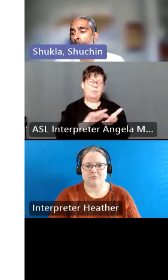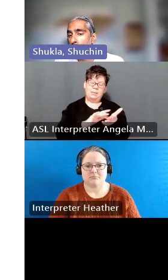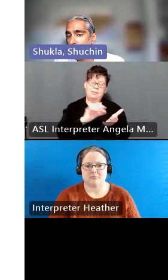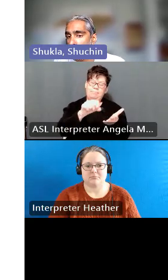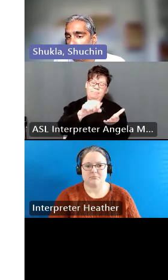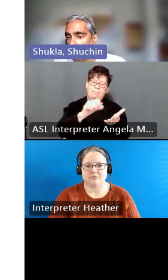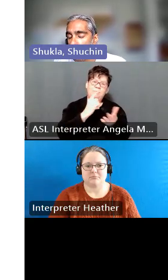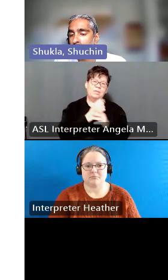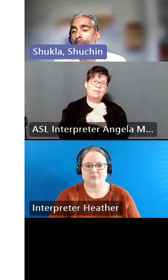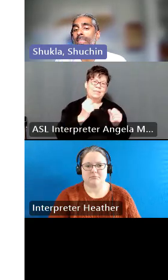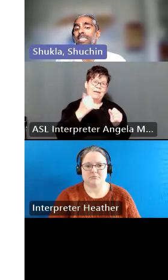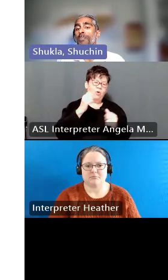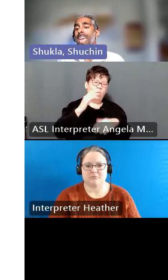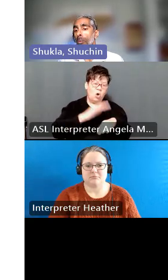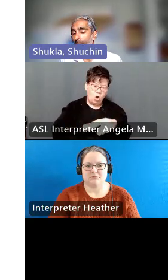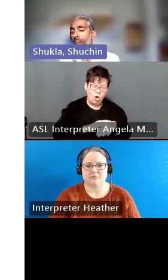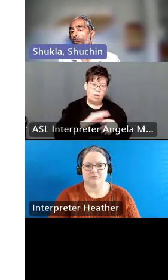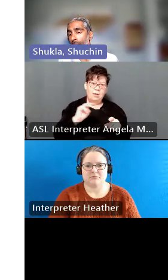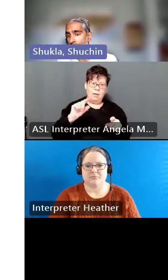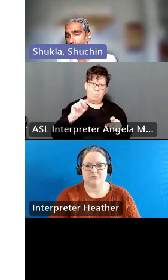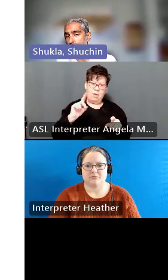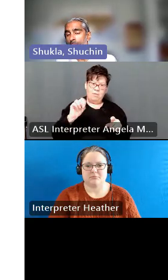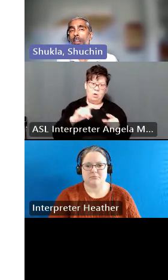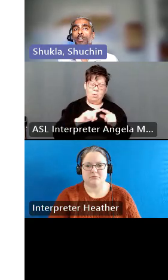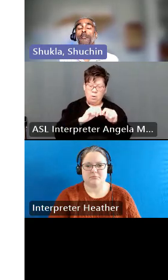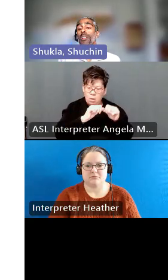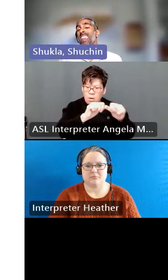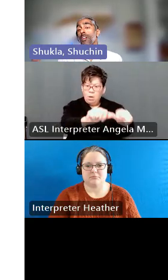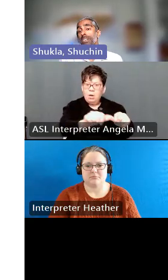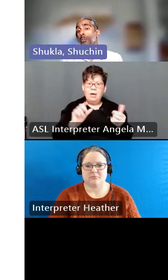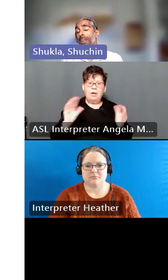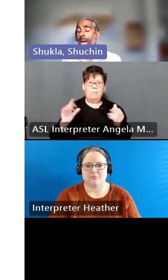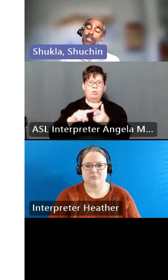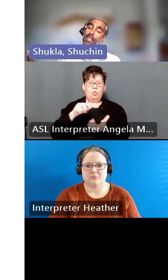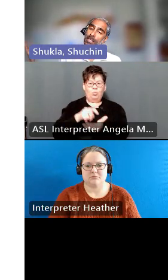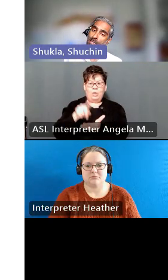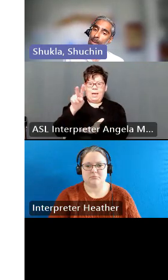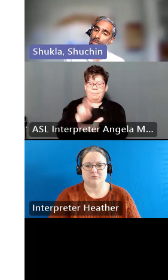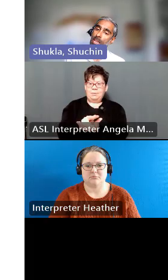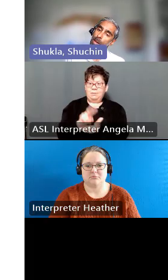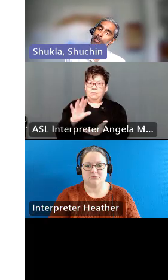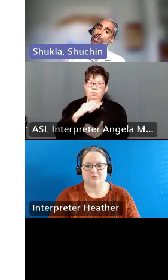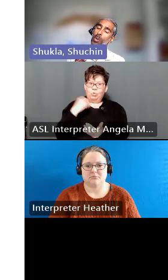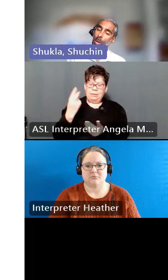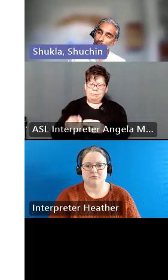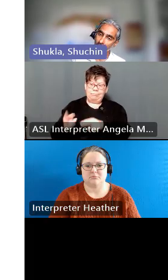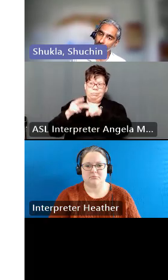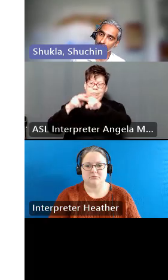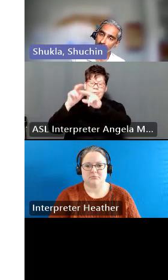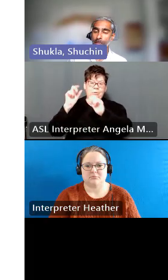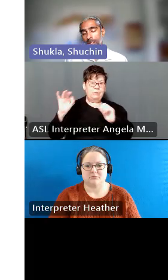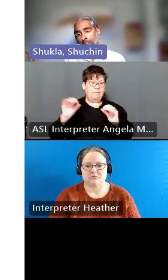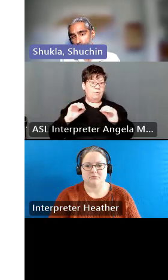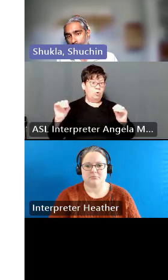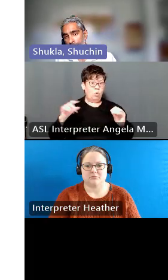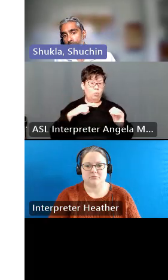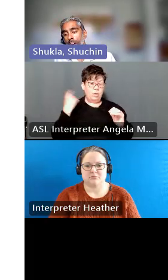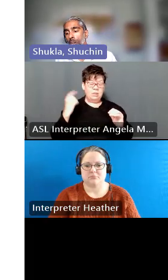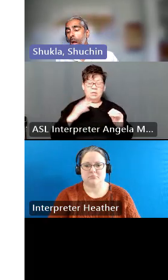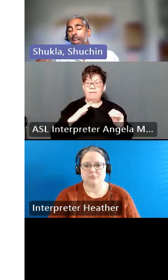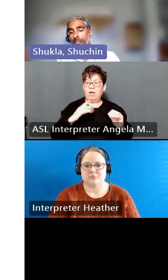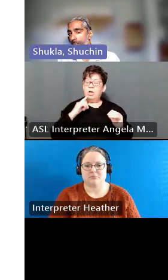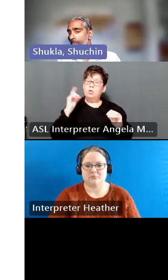is safer to be on methadone for a long time than to be at risk of relapse. So if you're not at risk for relapse, that's a good time to think about, do you want to wean off? Because